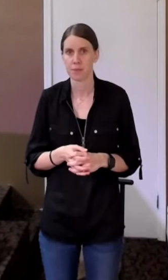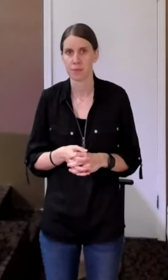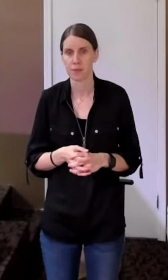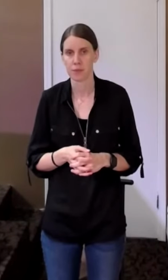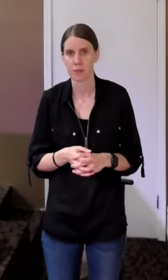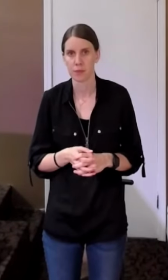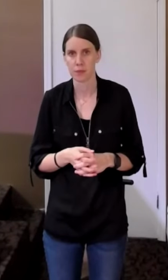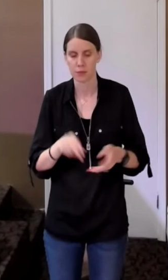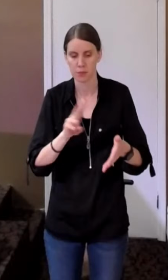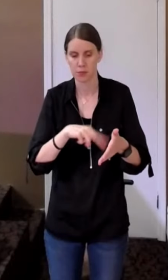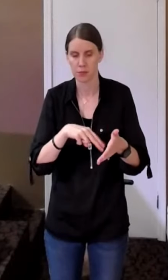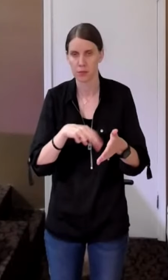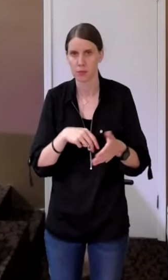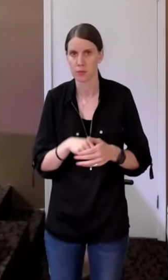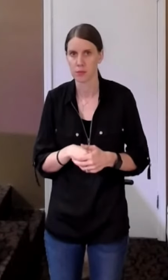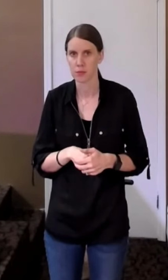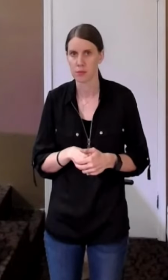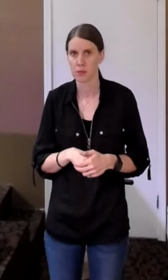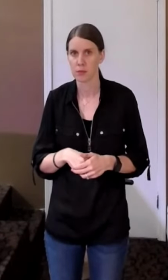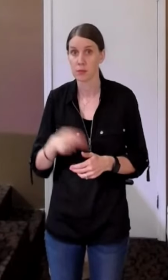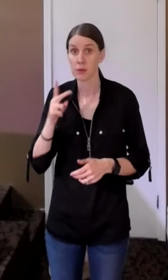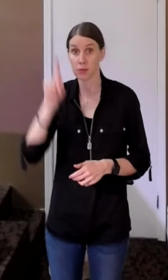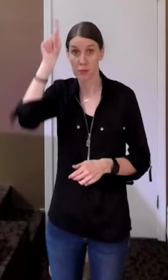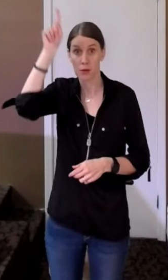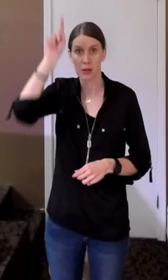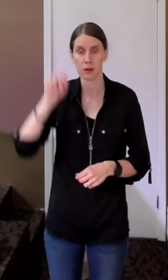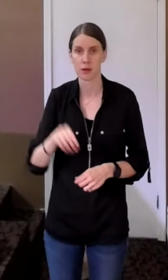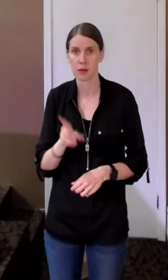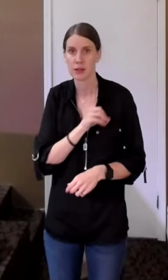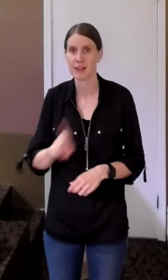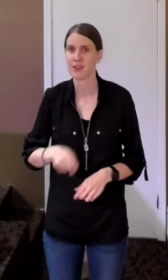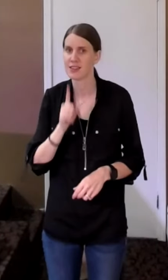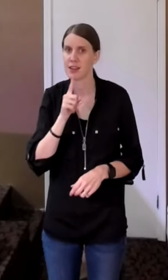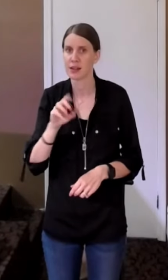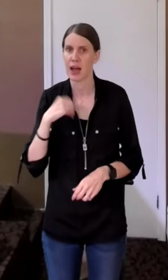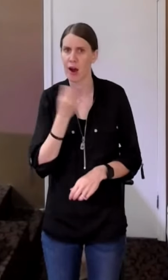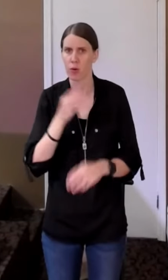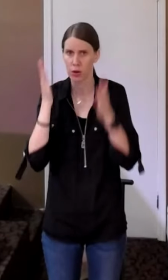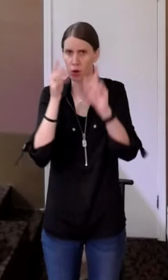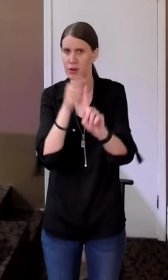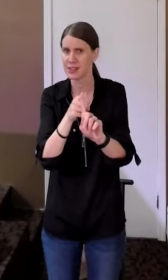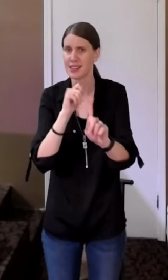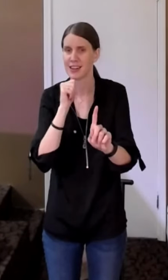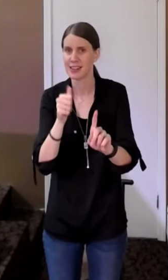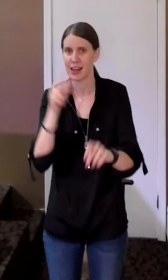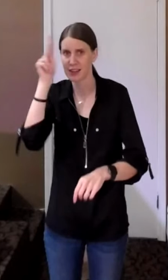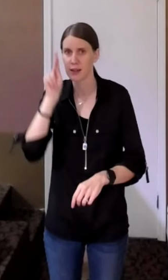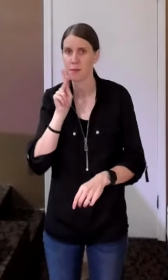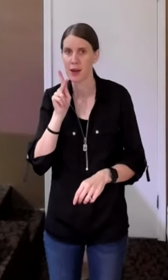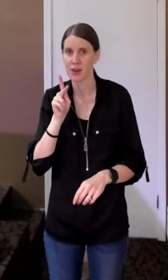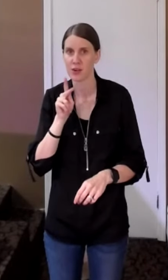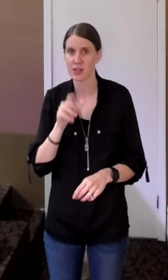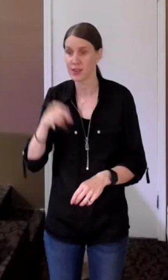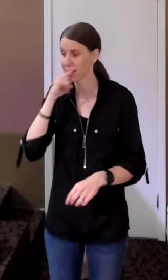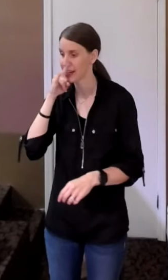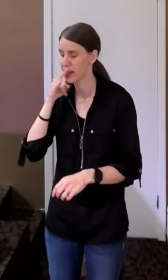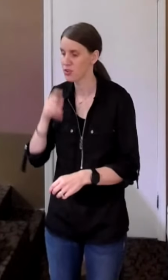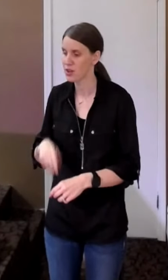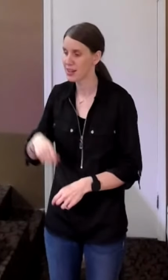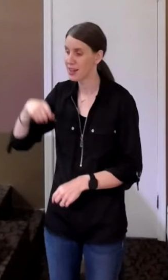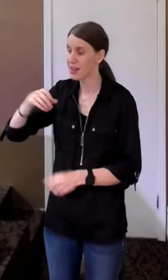2011, big conference, David Platt said, our goal in parenting is not ultimately for our kids to get a great education,